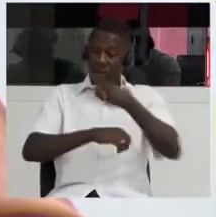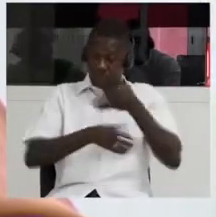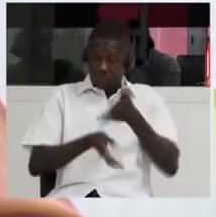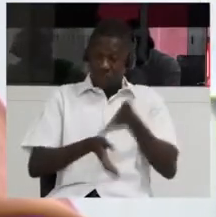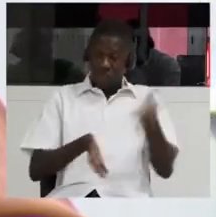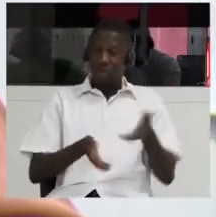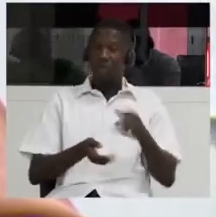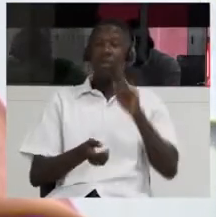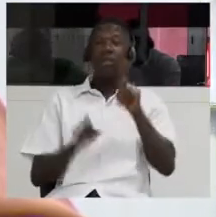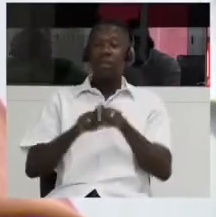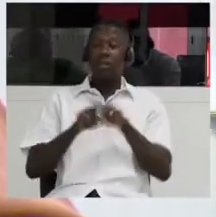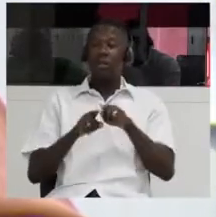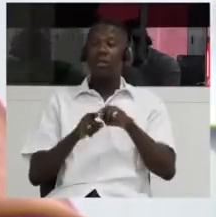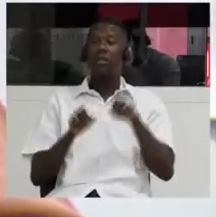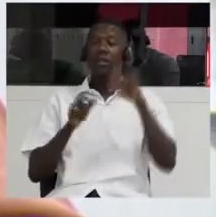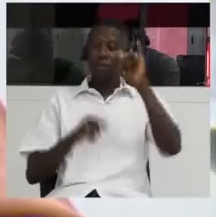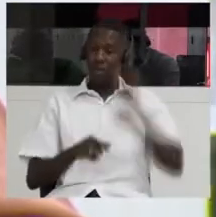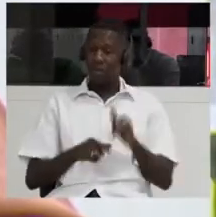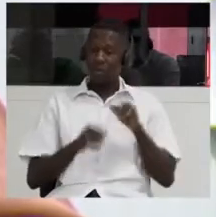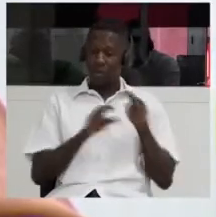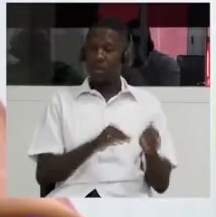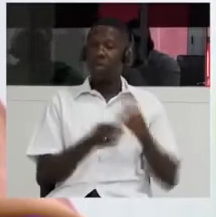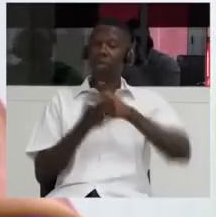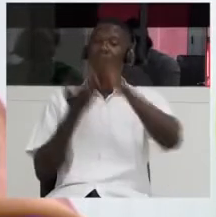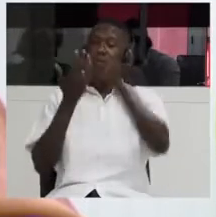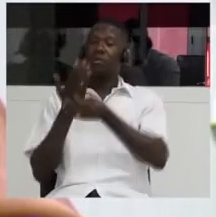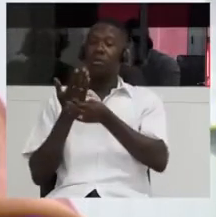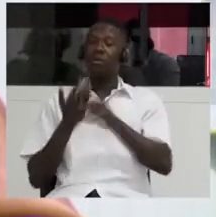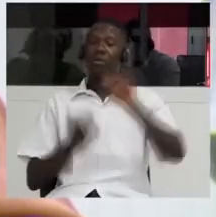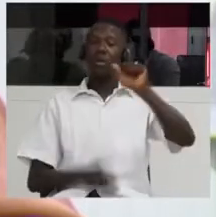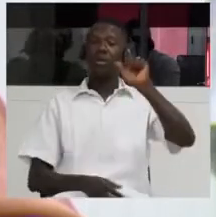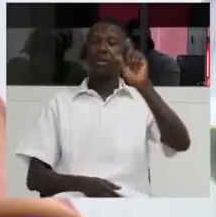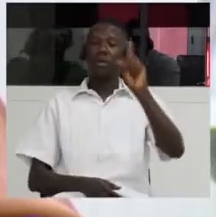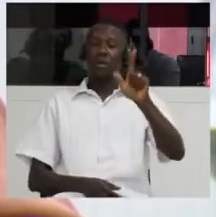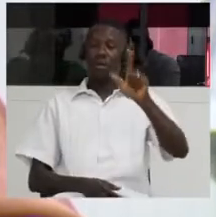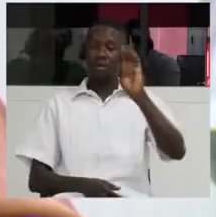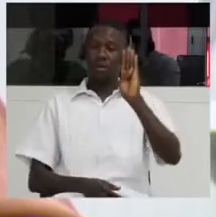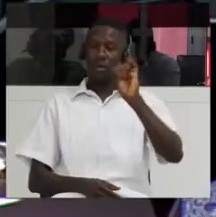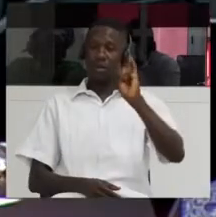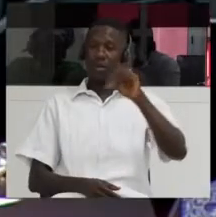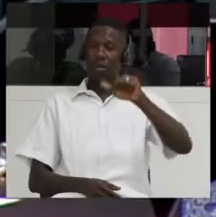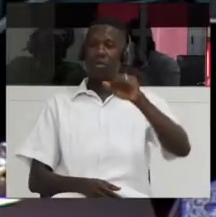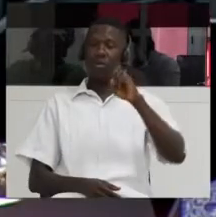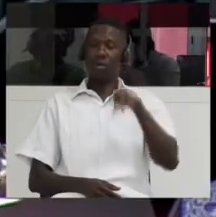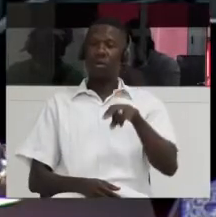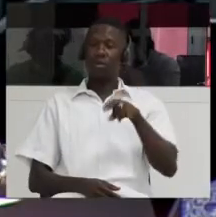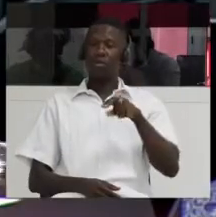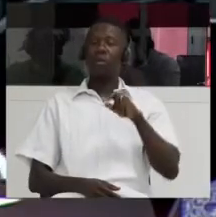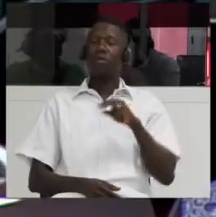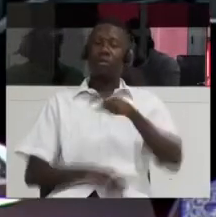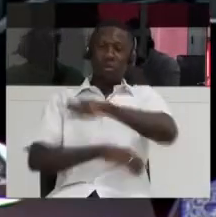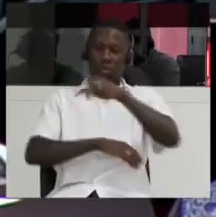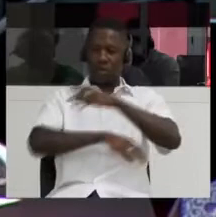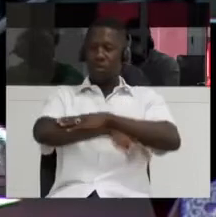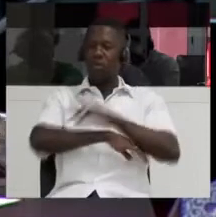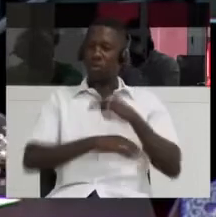transferred again to Albion Primary School where I sat my common entrance. You thereafter went to St. Augustine Secondary School,